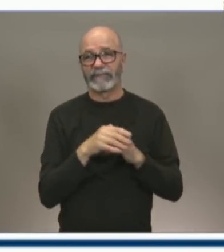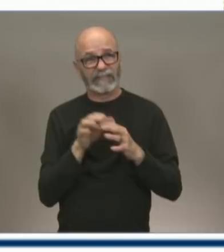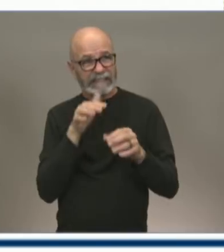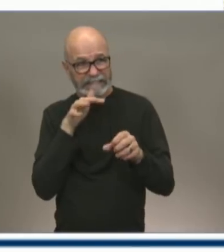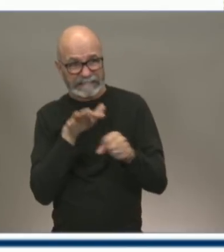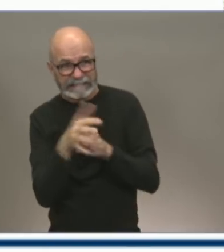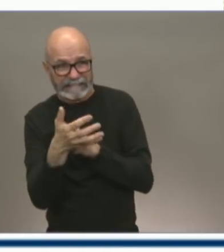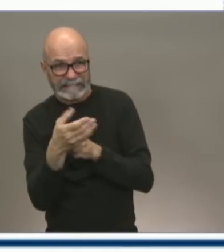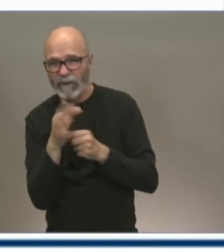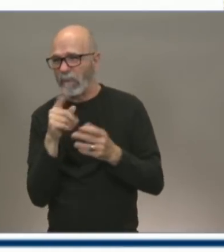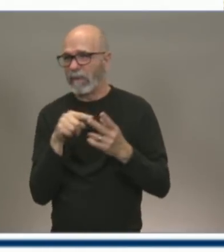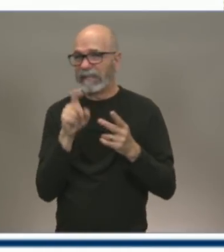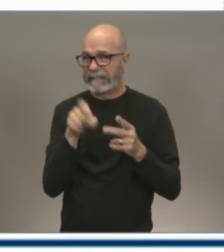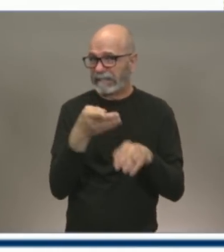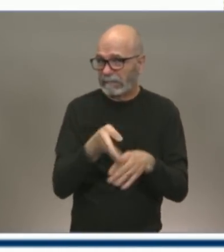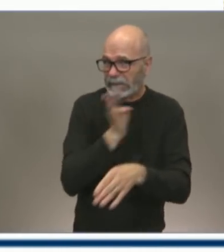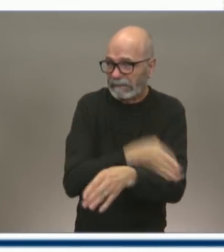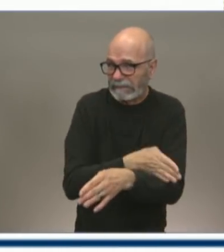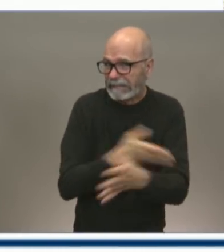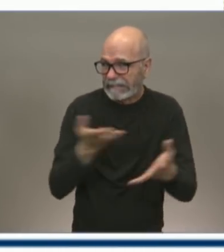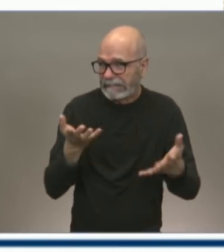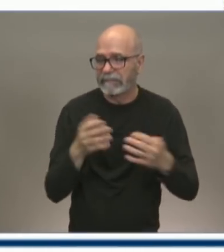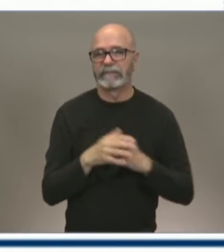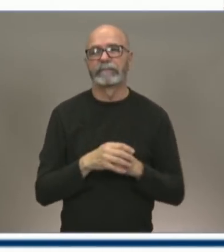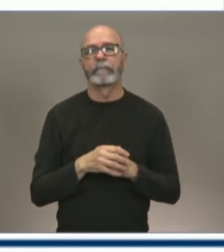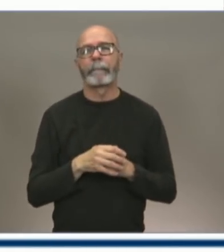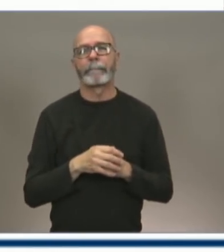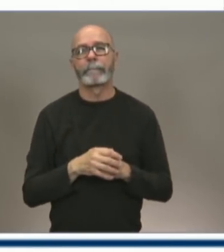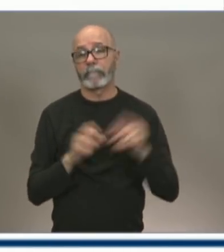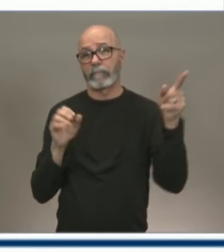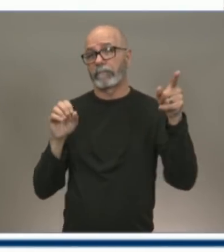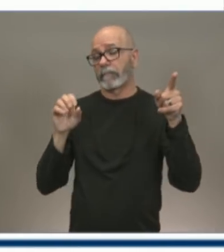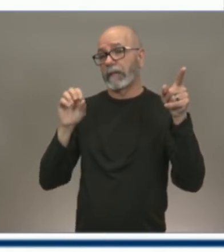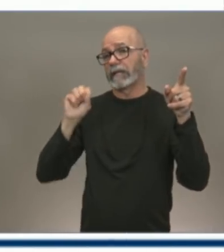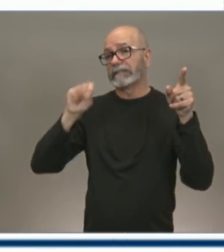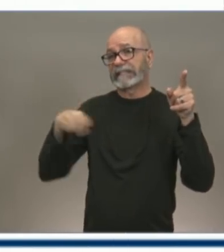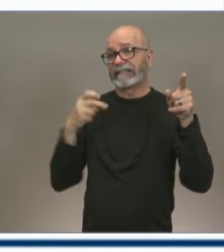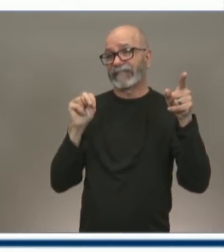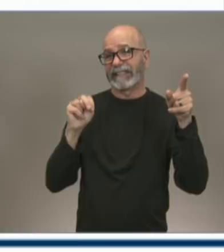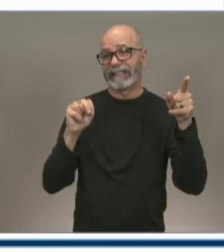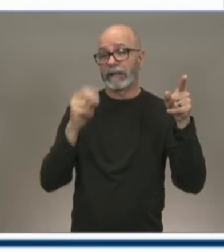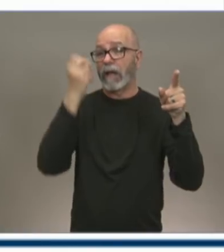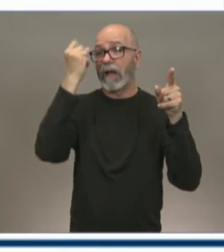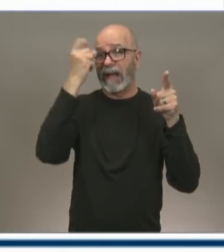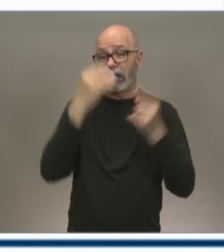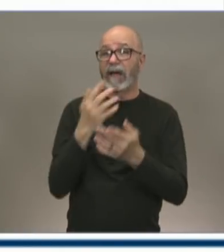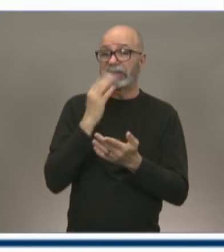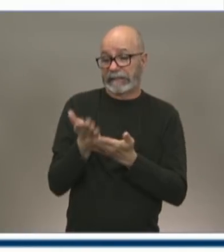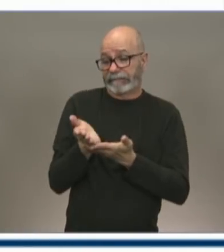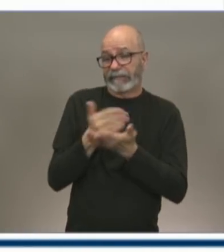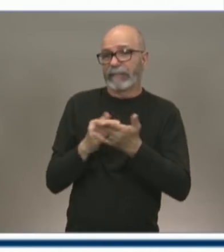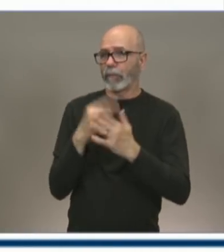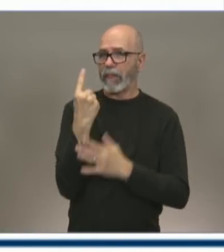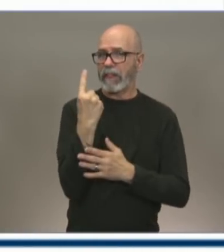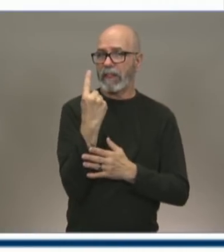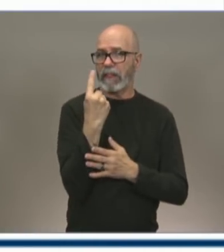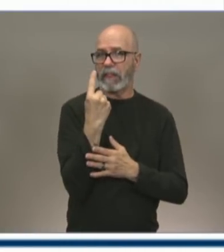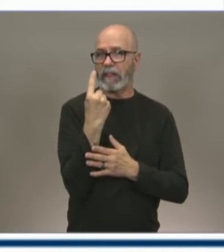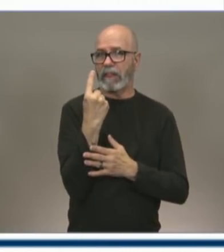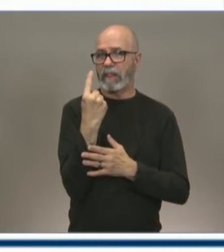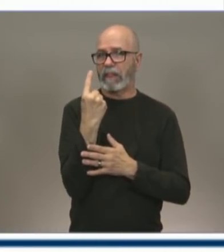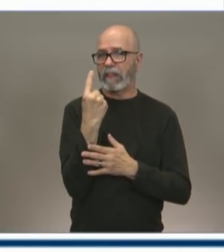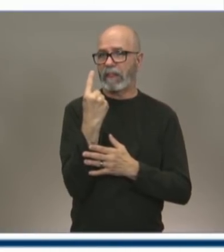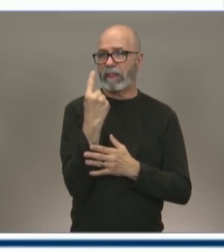on that? No, as I said, this would be the first phase. There's an entire review of